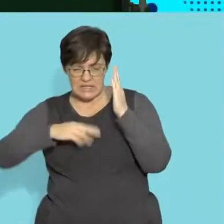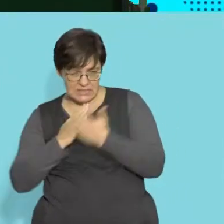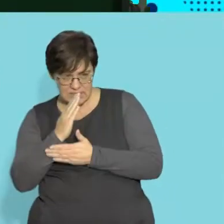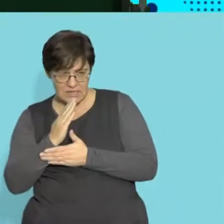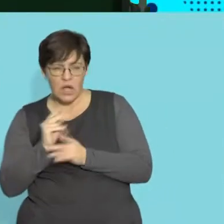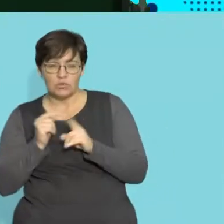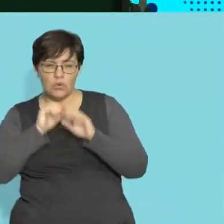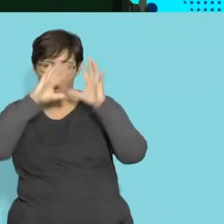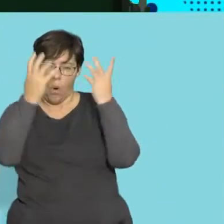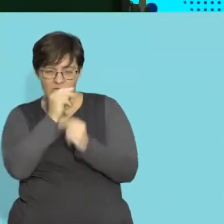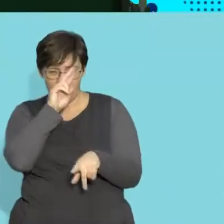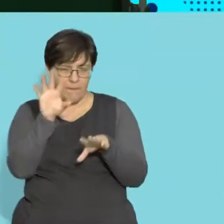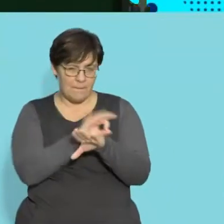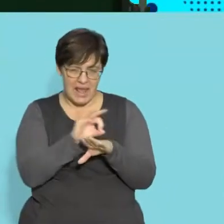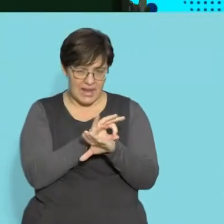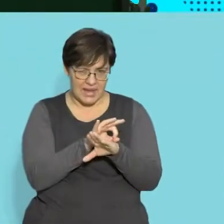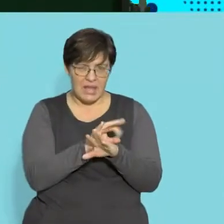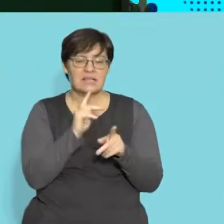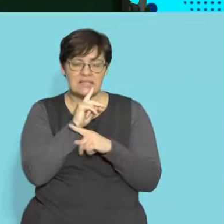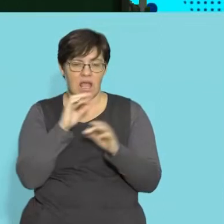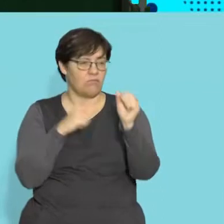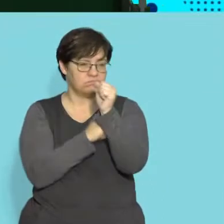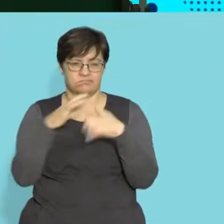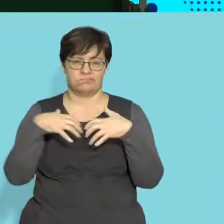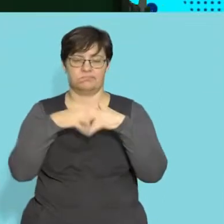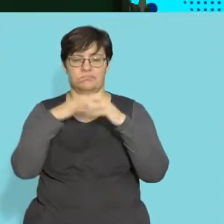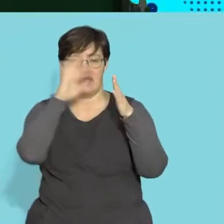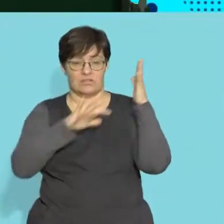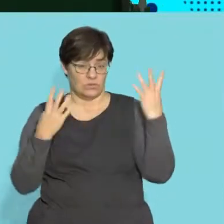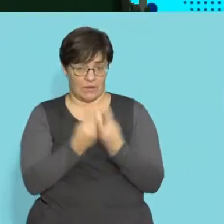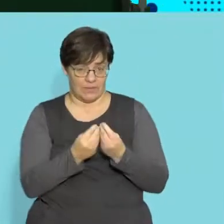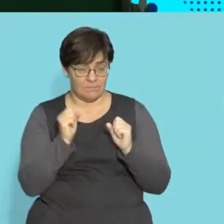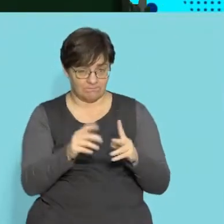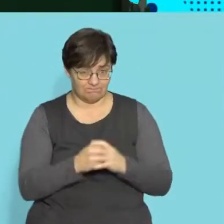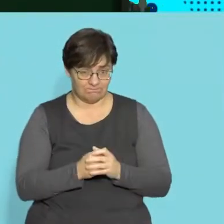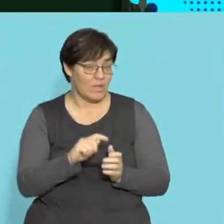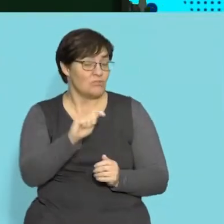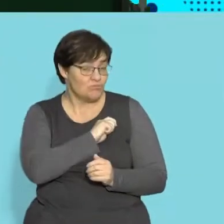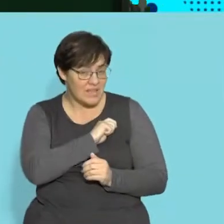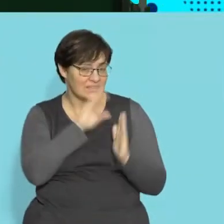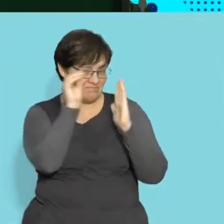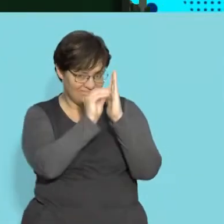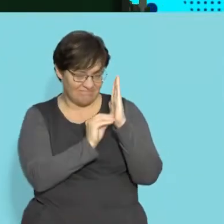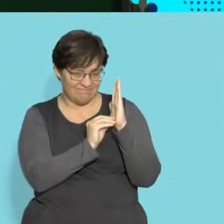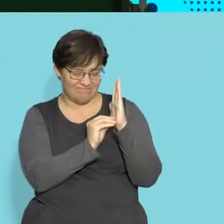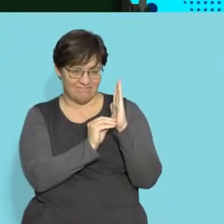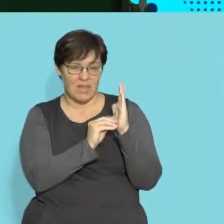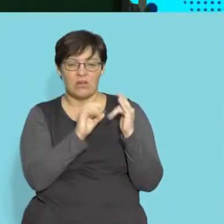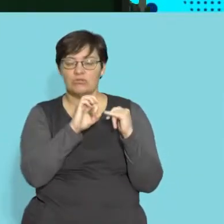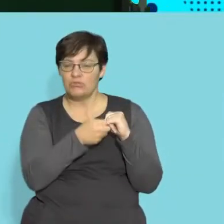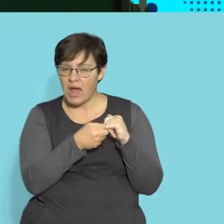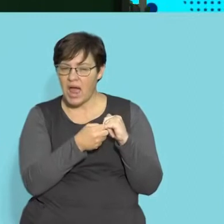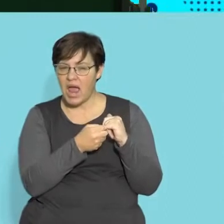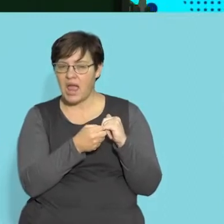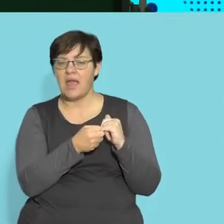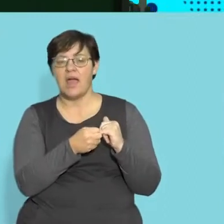these questions, do an overview of planning, and see how we can construct an essay together. I trust that you will take down these topics